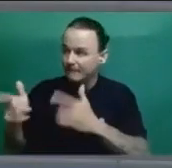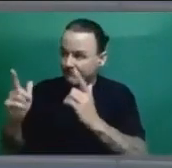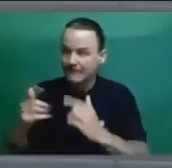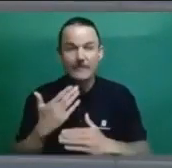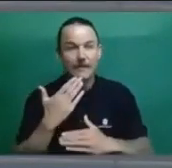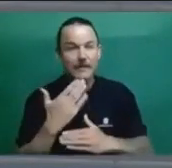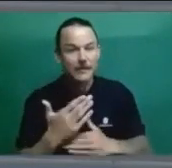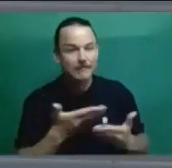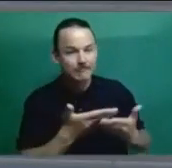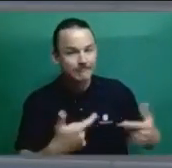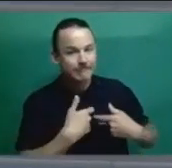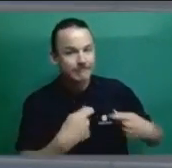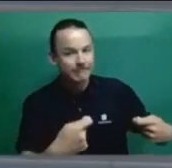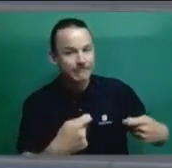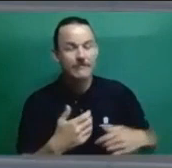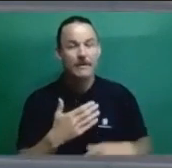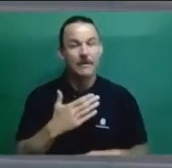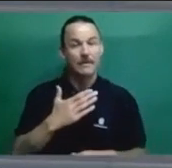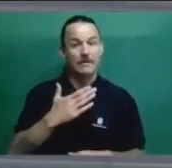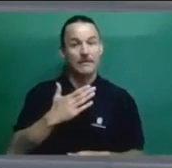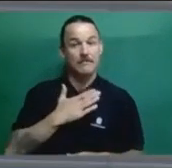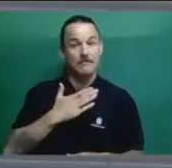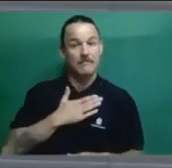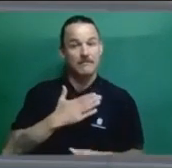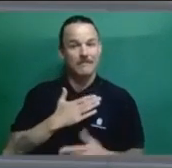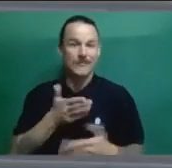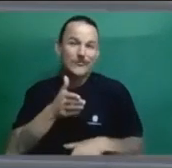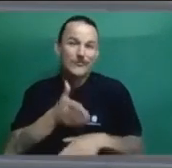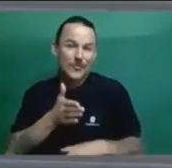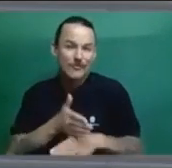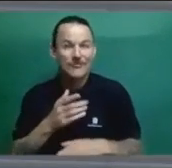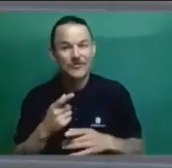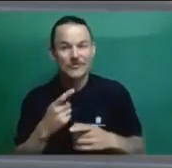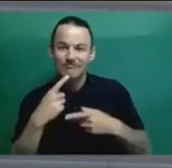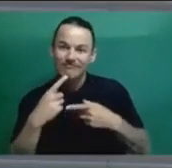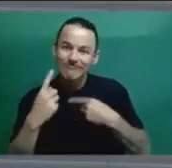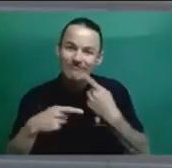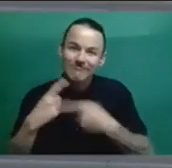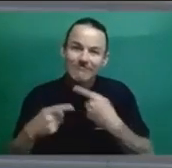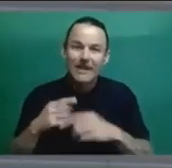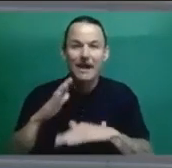liberty of Victorians, so it would be remiss of me not to start there. So what would you say to...